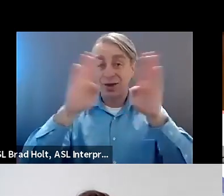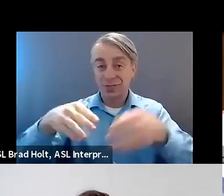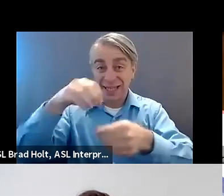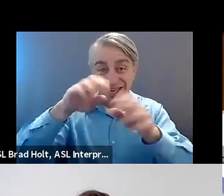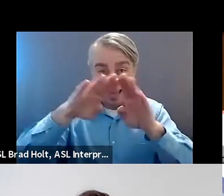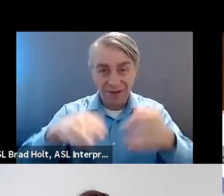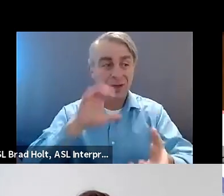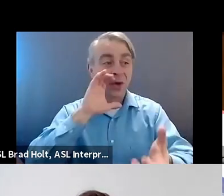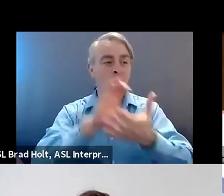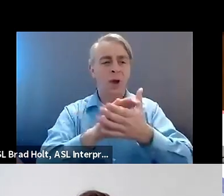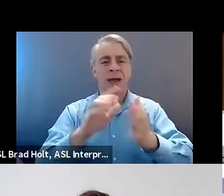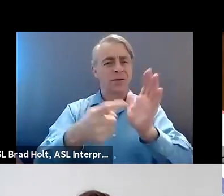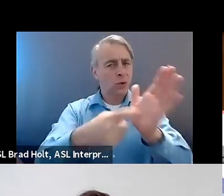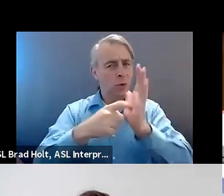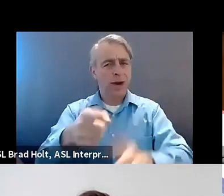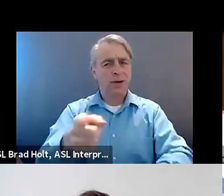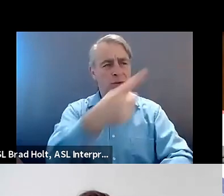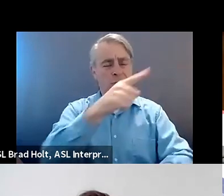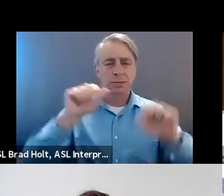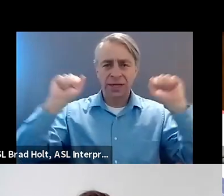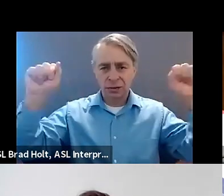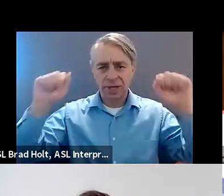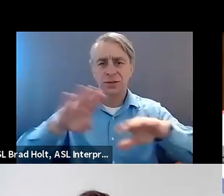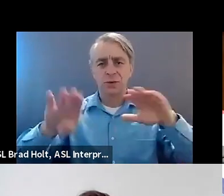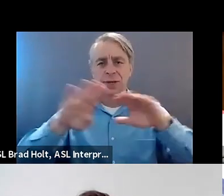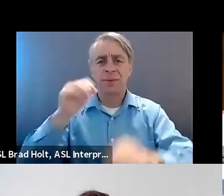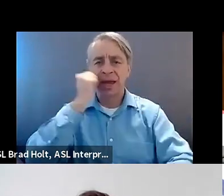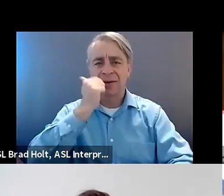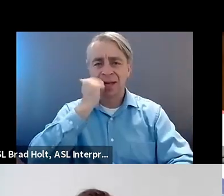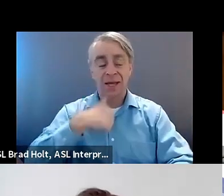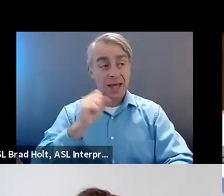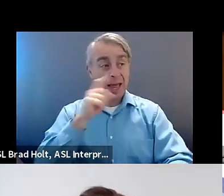exercise. And I asked him, does he still do it? And he said, yes, he does. He's better than me.